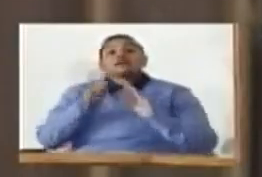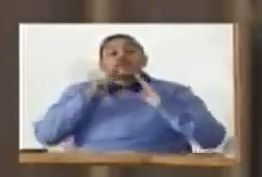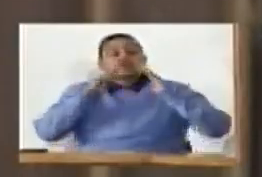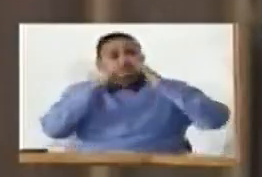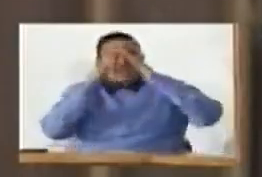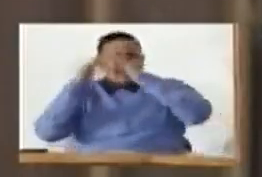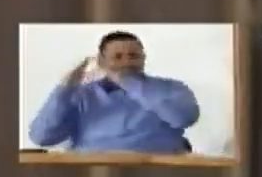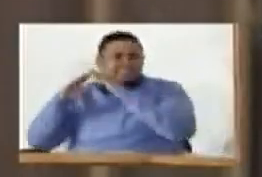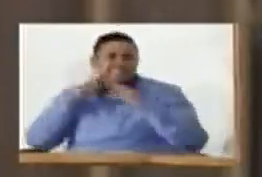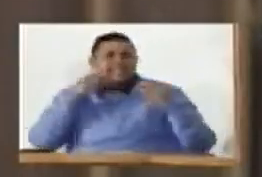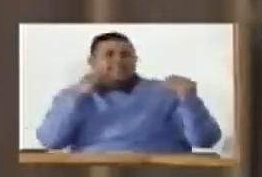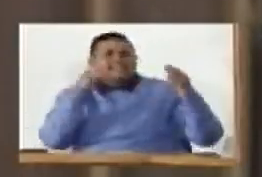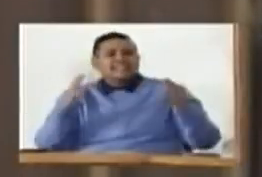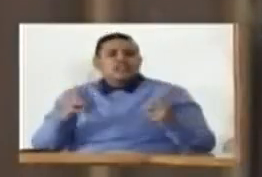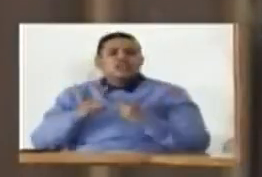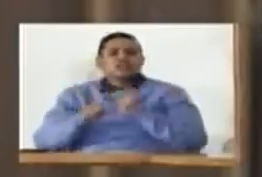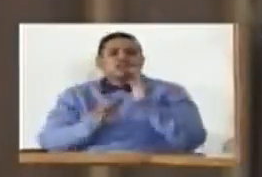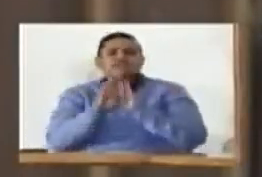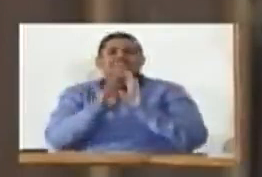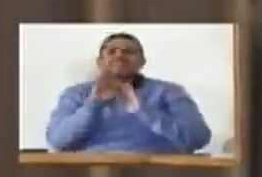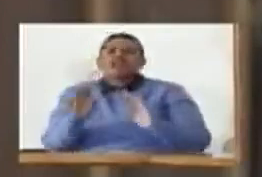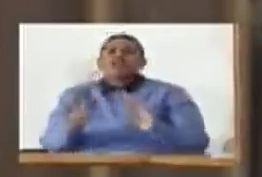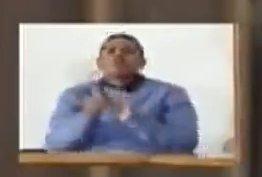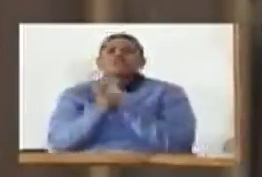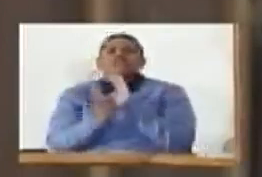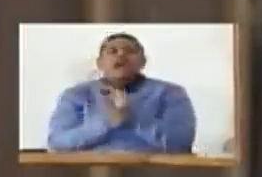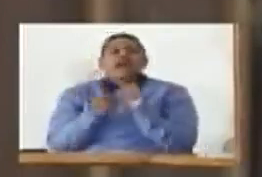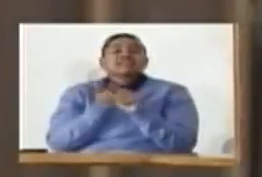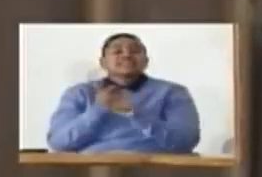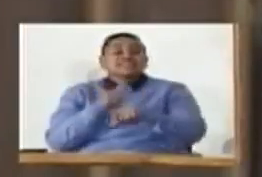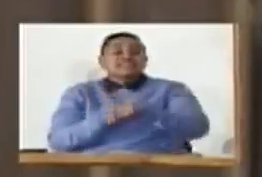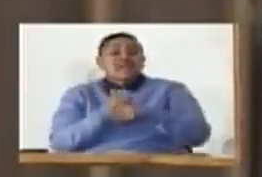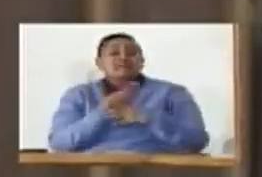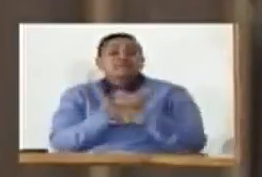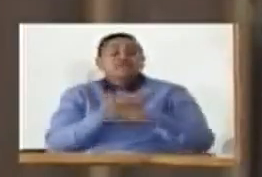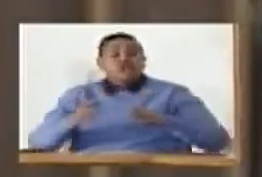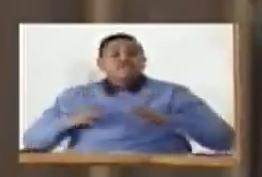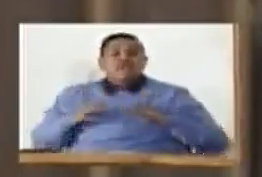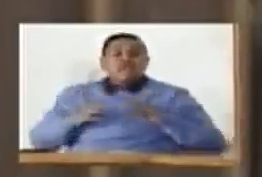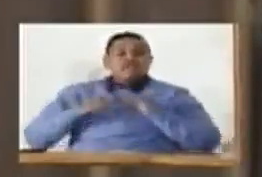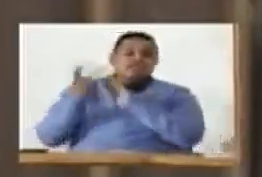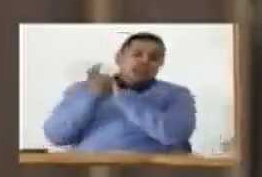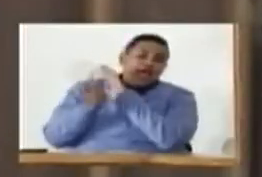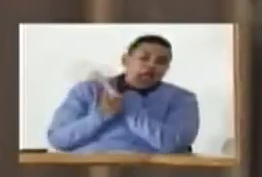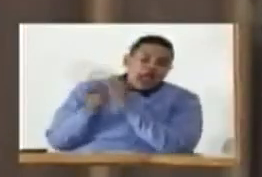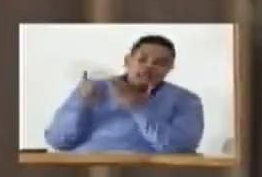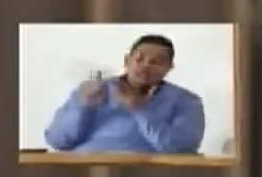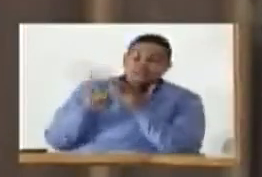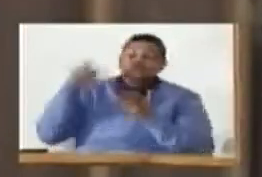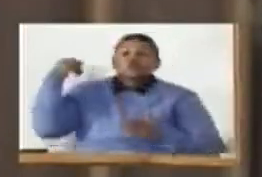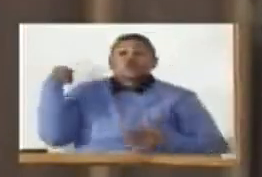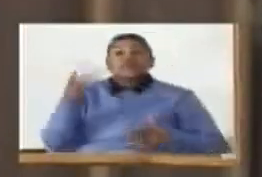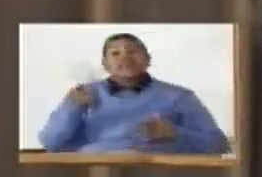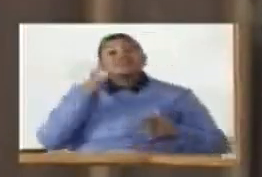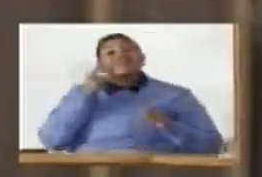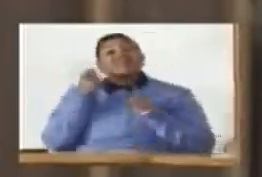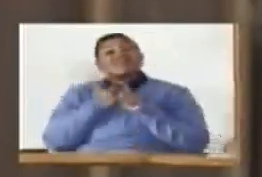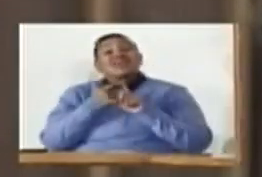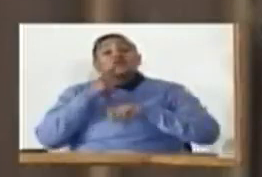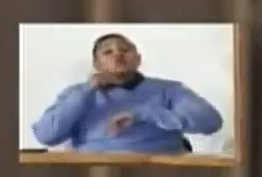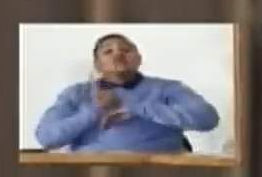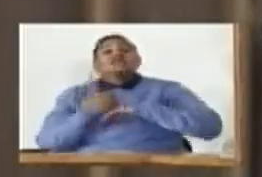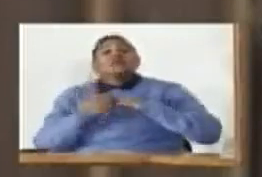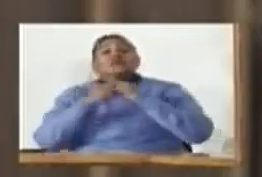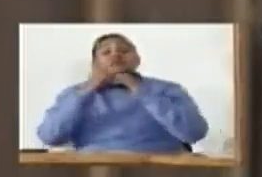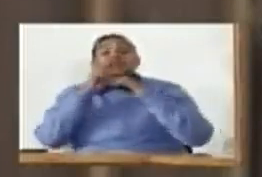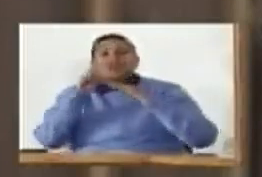Estate Dealers and Developers Act, the Timeshare Vacations Act, to give effect to the establishment